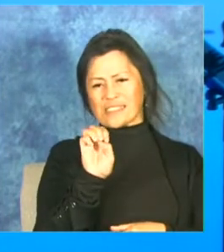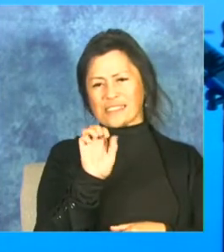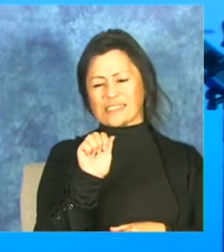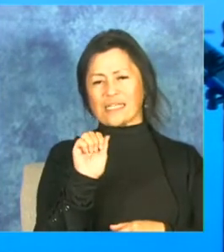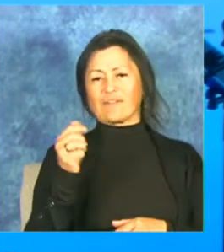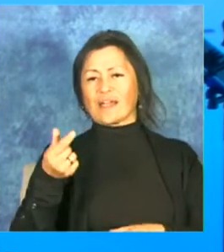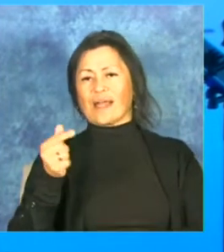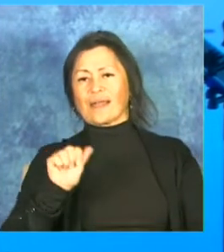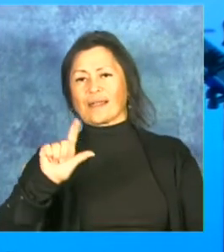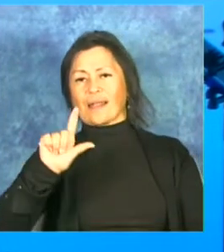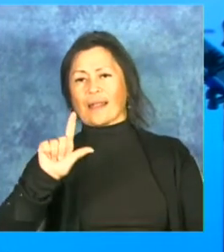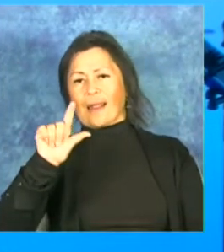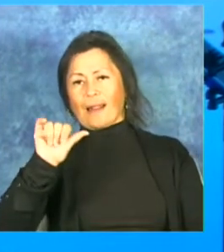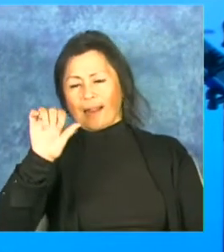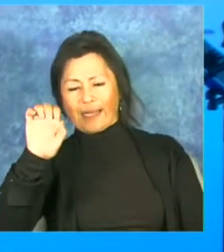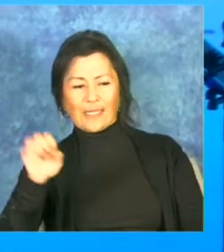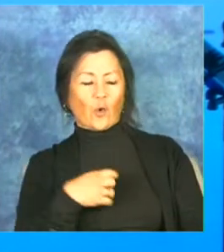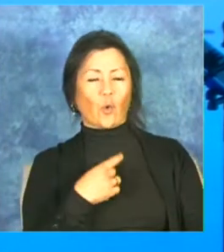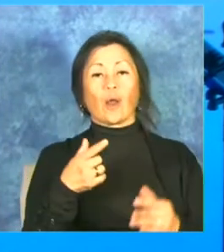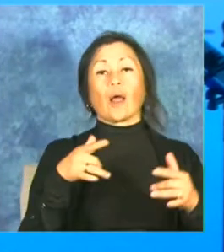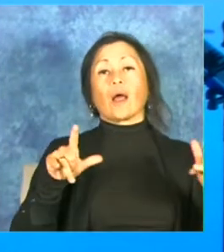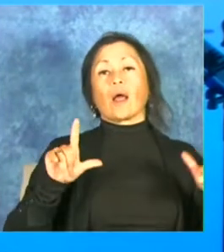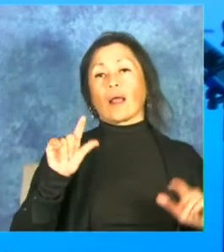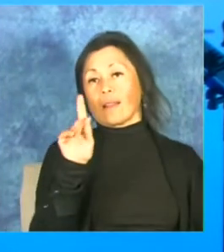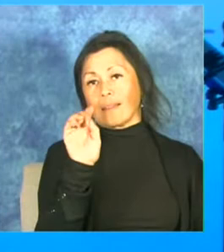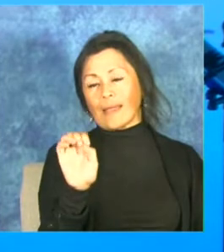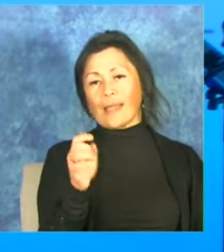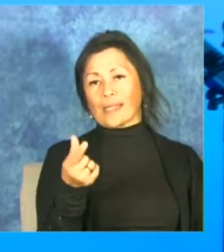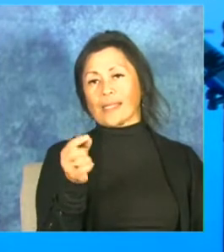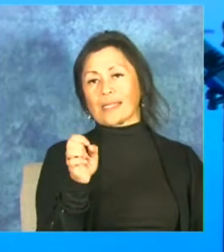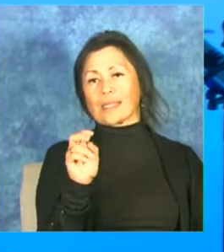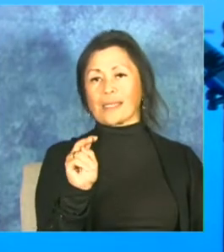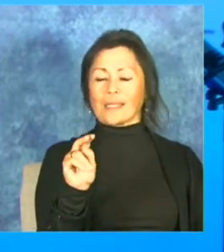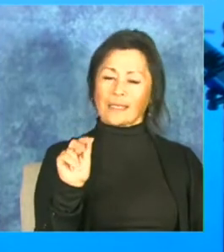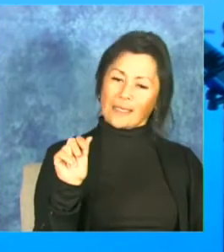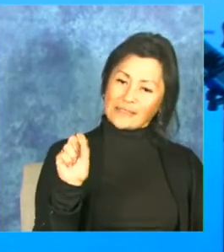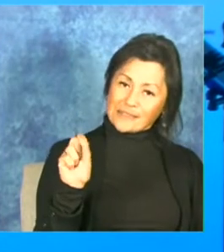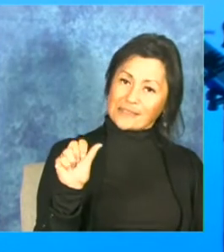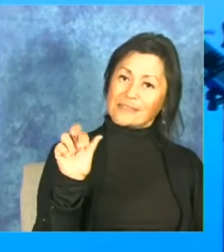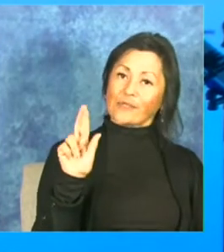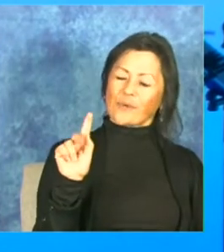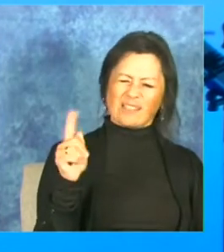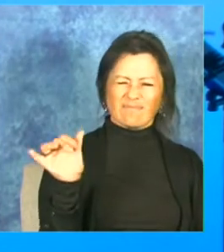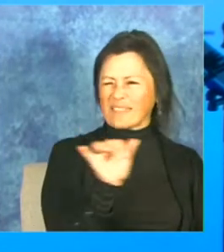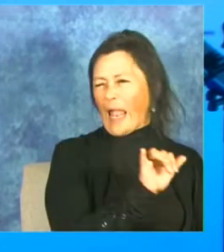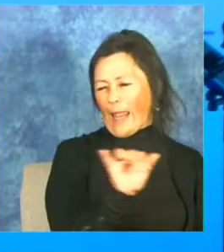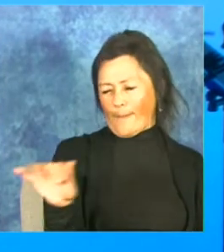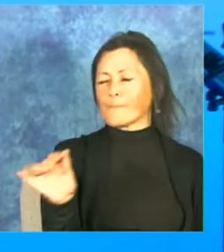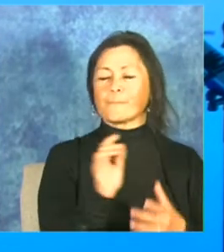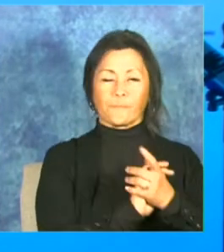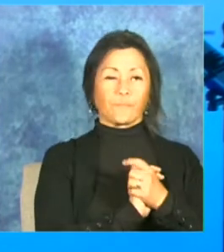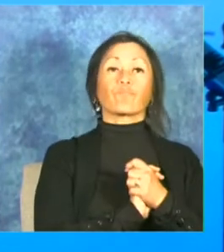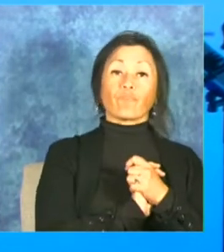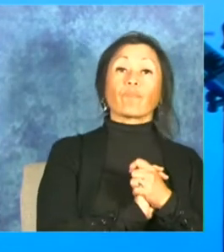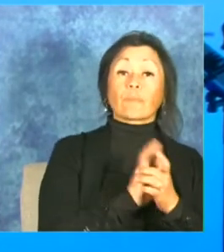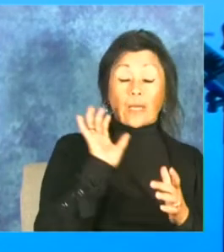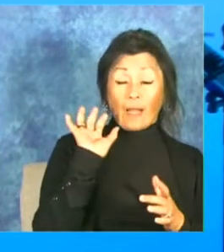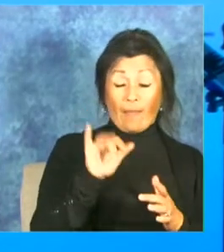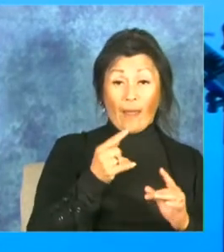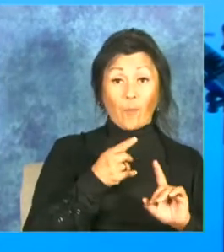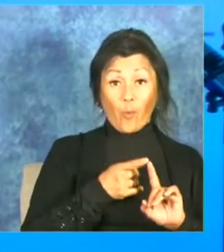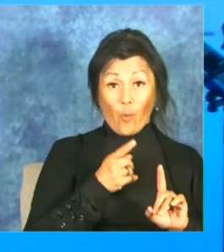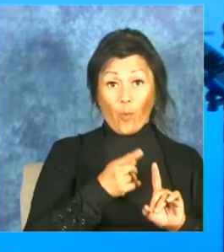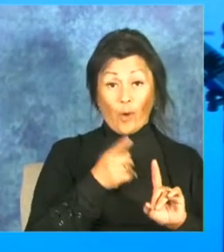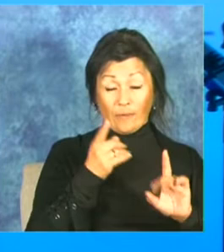text, the Lake of Gennesaret. Same difference, Sea of Galilee, Lake Gennesaret. And at this